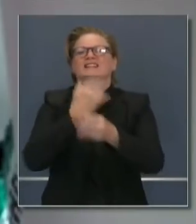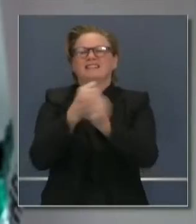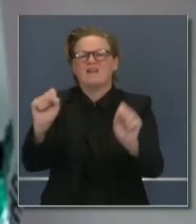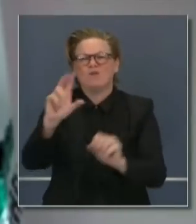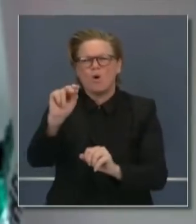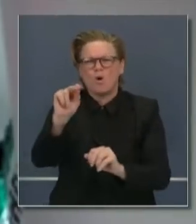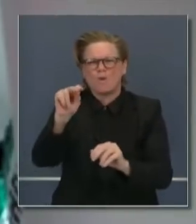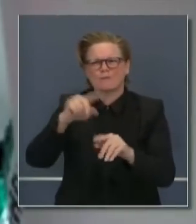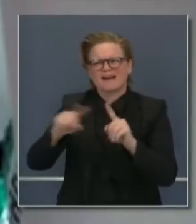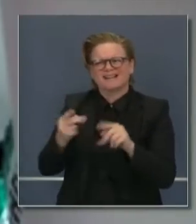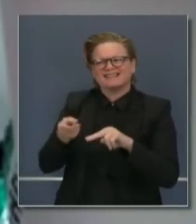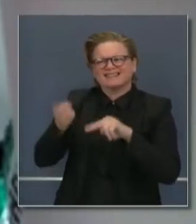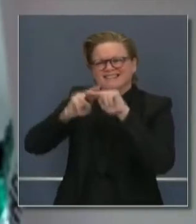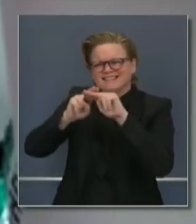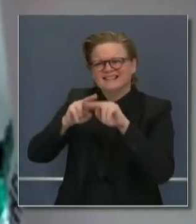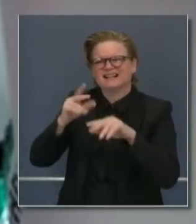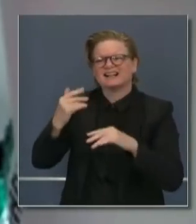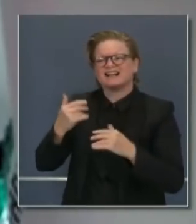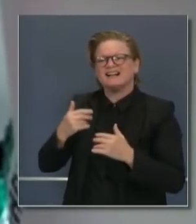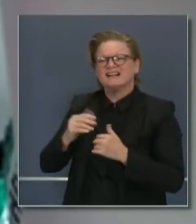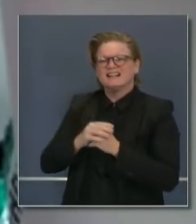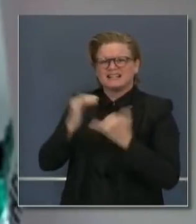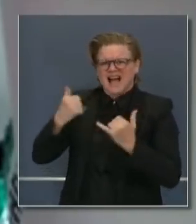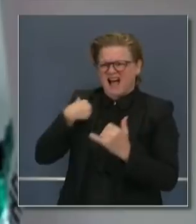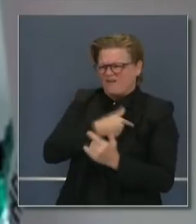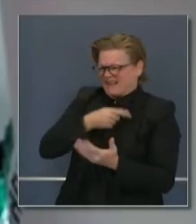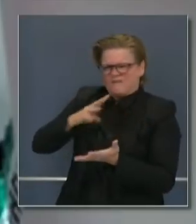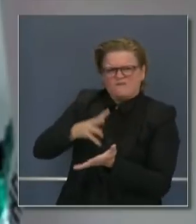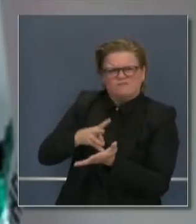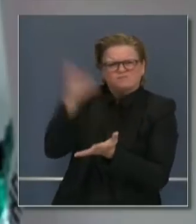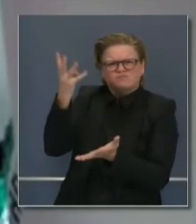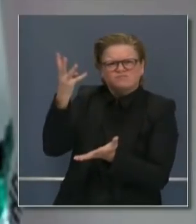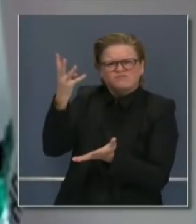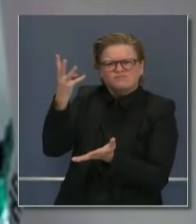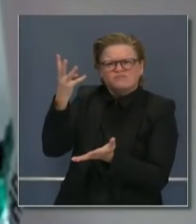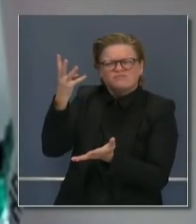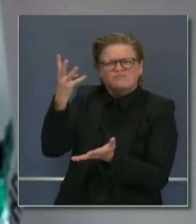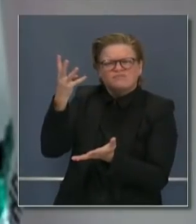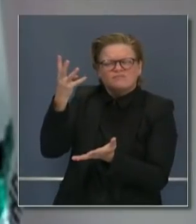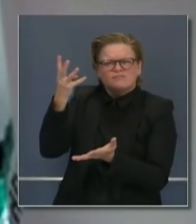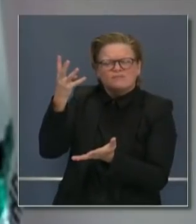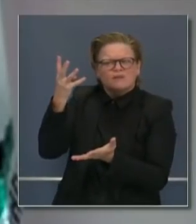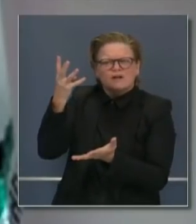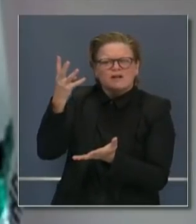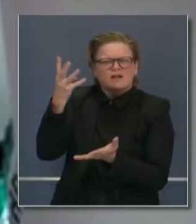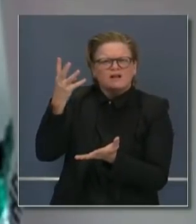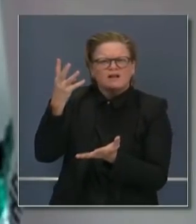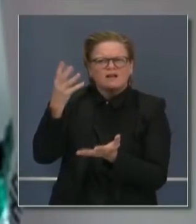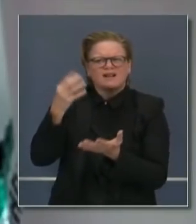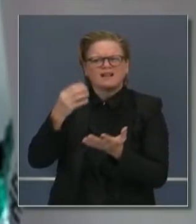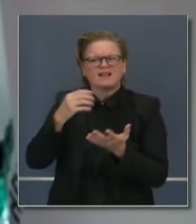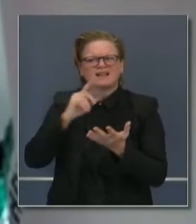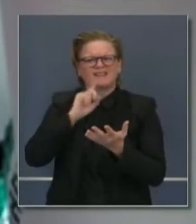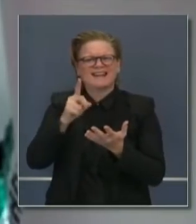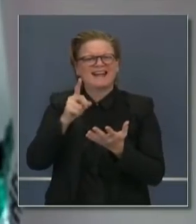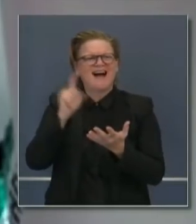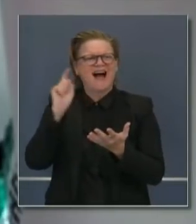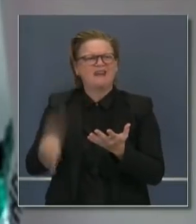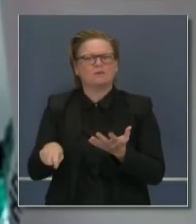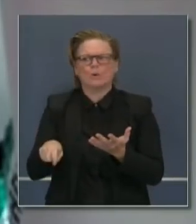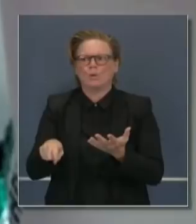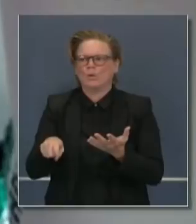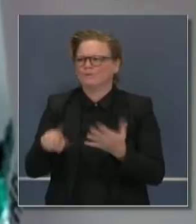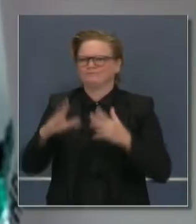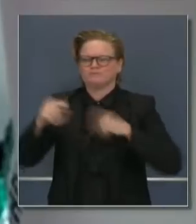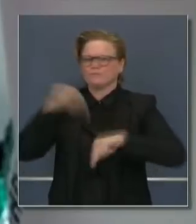that we had just 6 weeks ago. It's time that we actually limit our movement and really get this transmission down. So that's